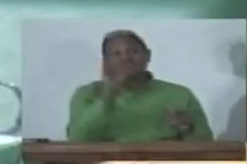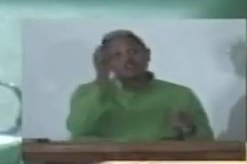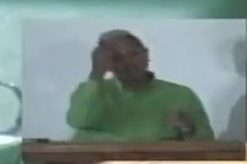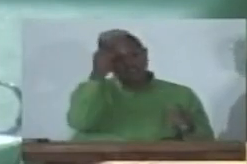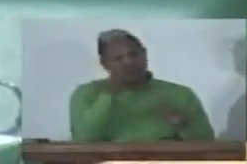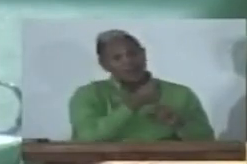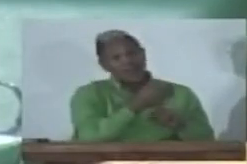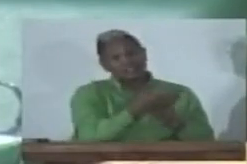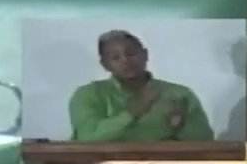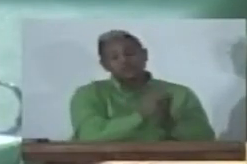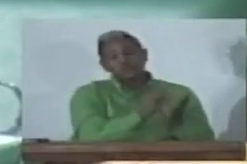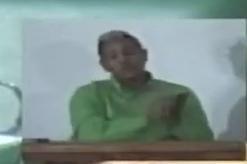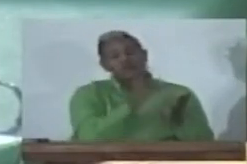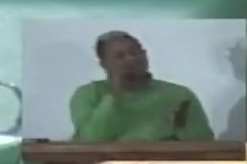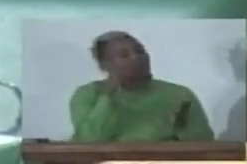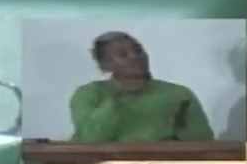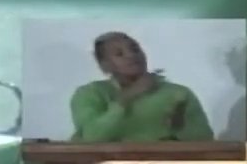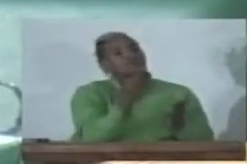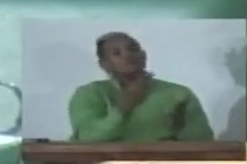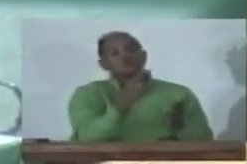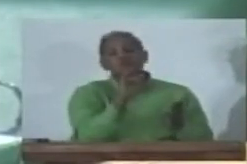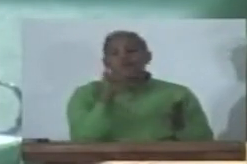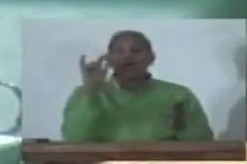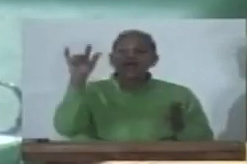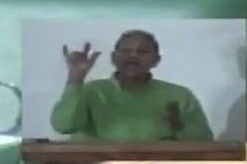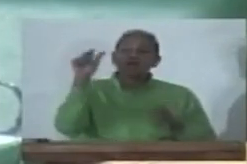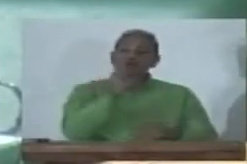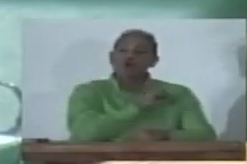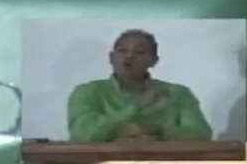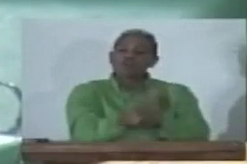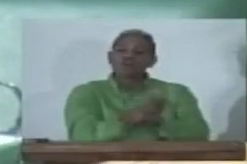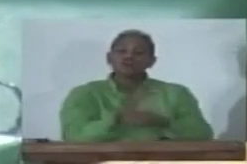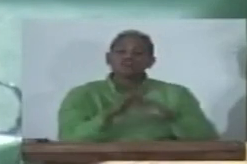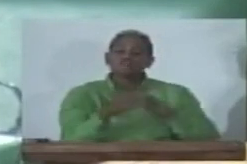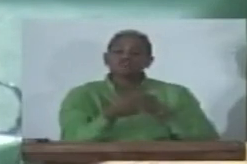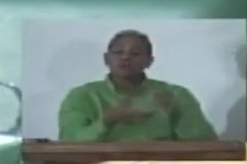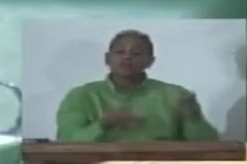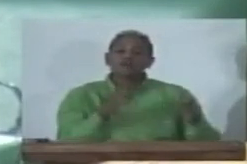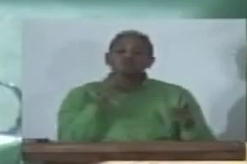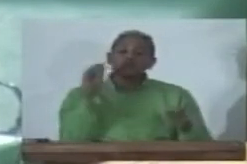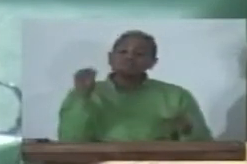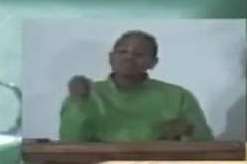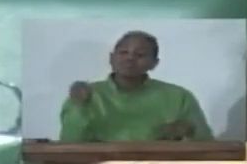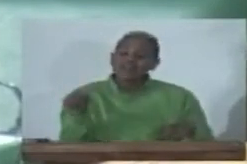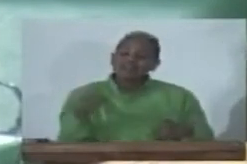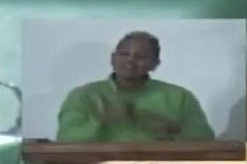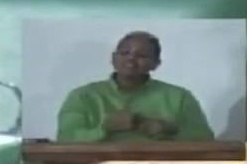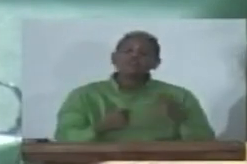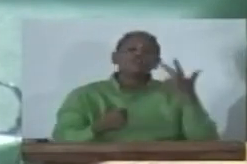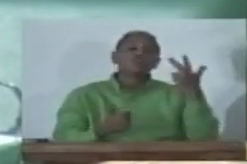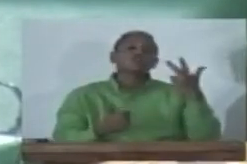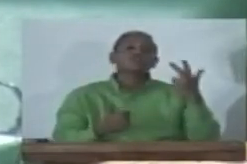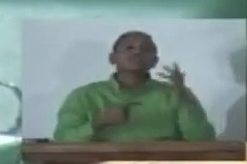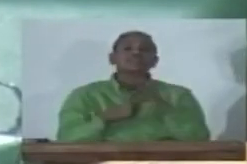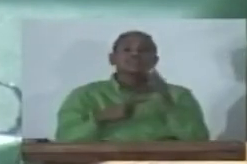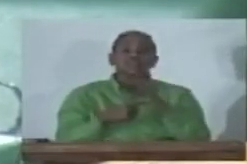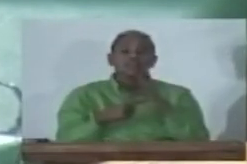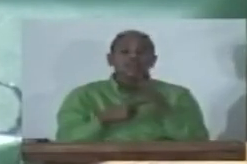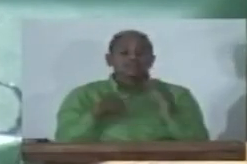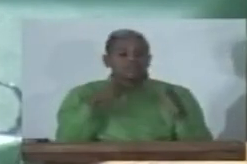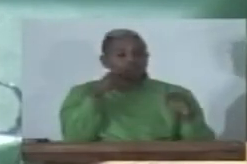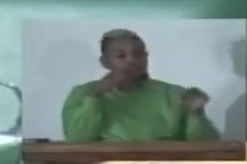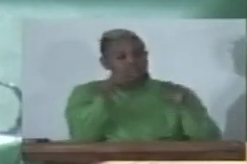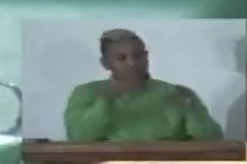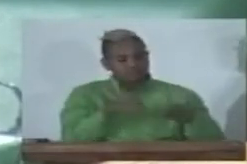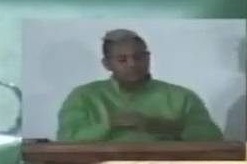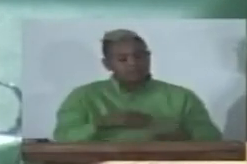account for them to be used by the Airports Authority of Jamaica to finance the 3 senior debts which I had laid out in